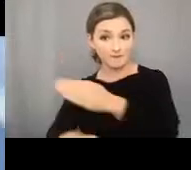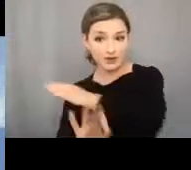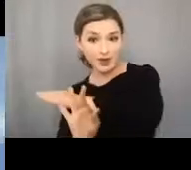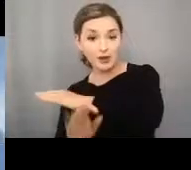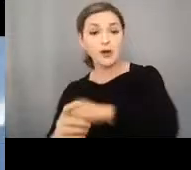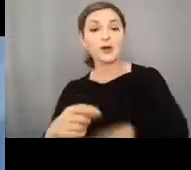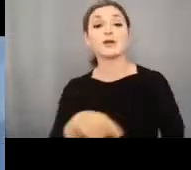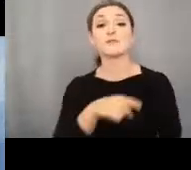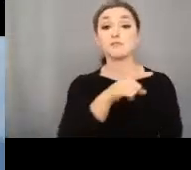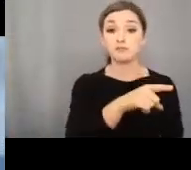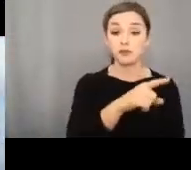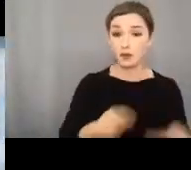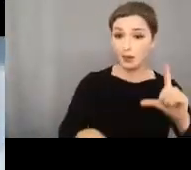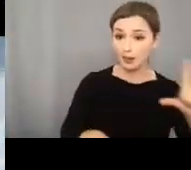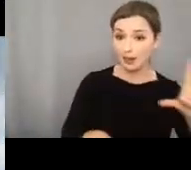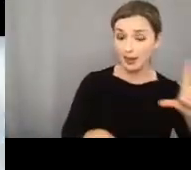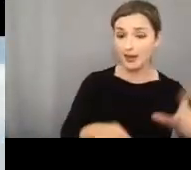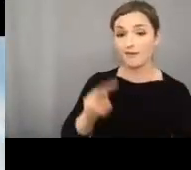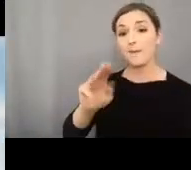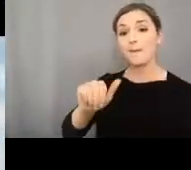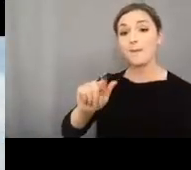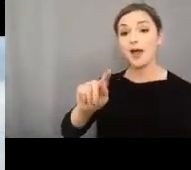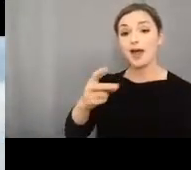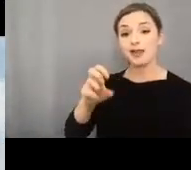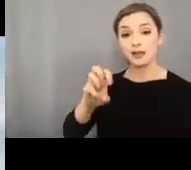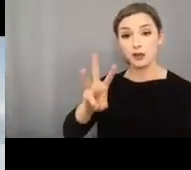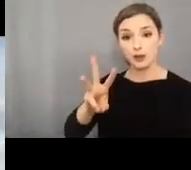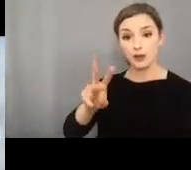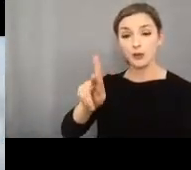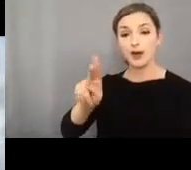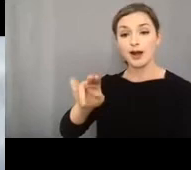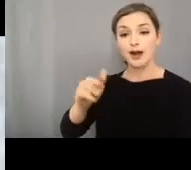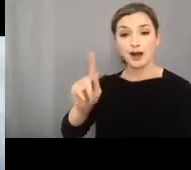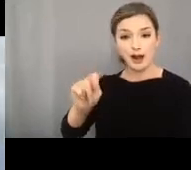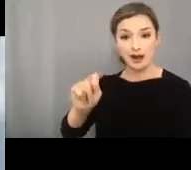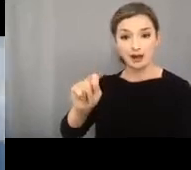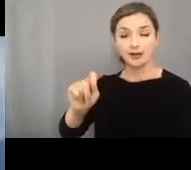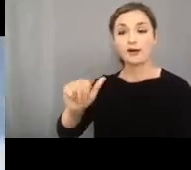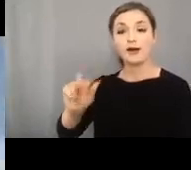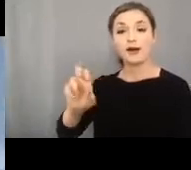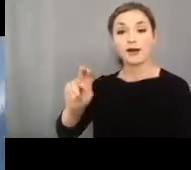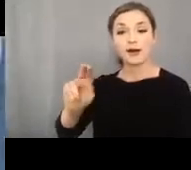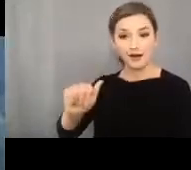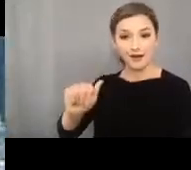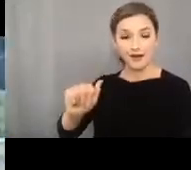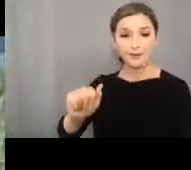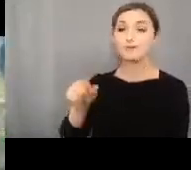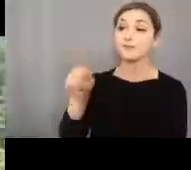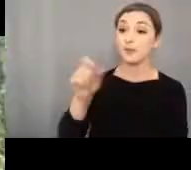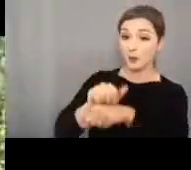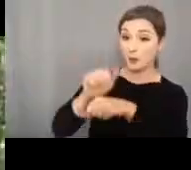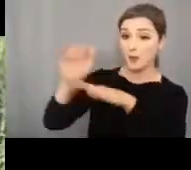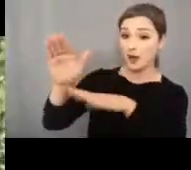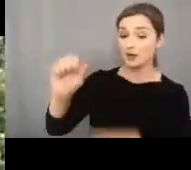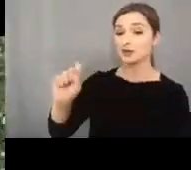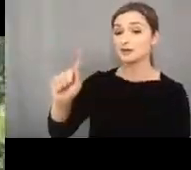And then Spencer Butte is the mountain right there, the little that you can climb. Down there to